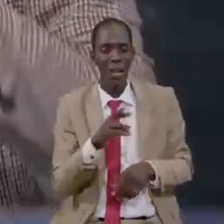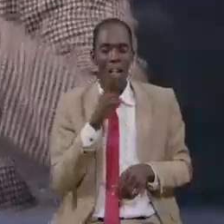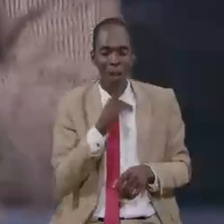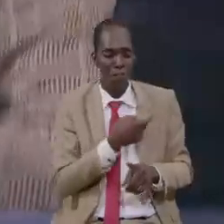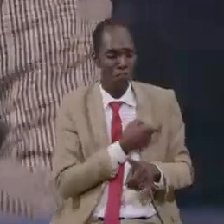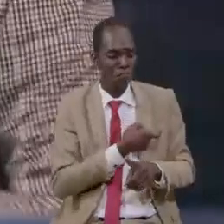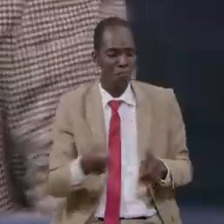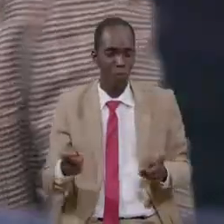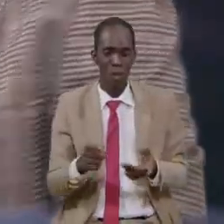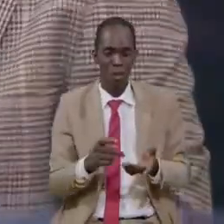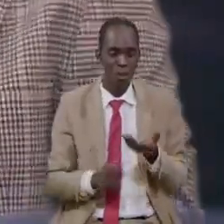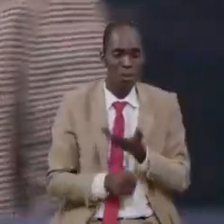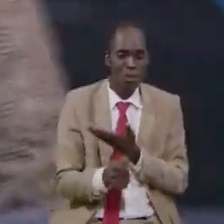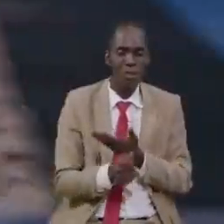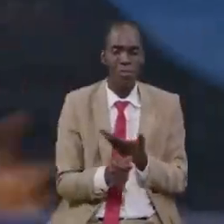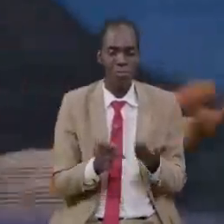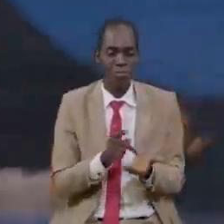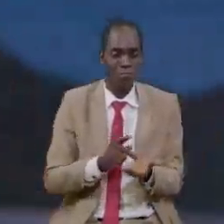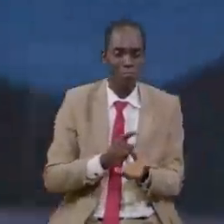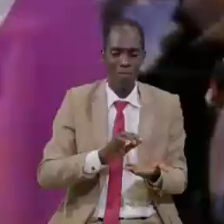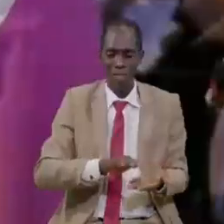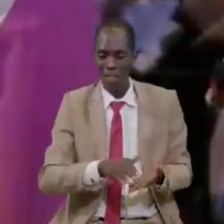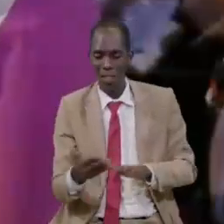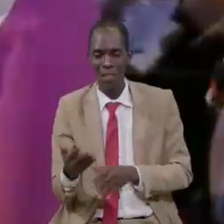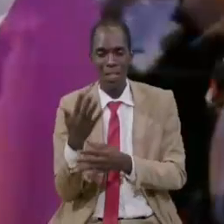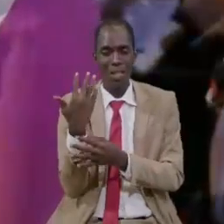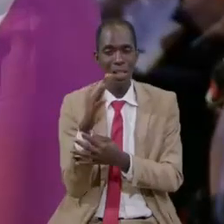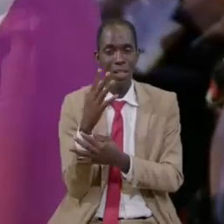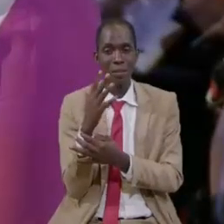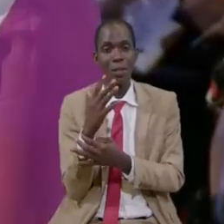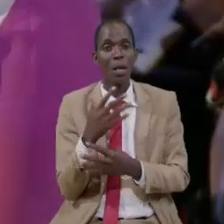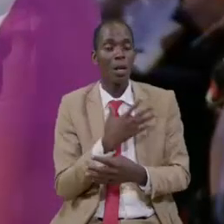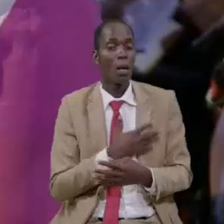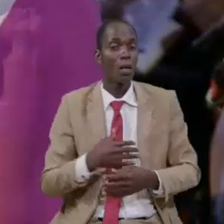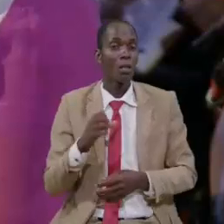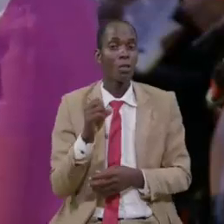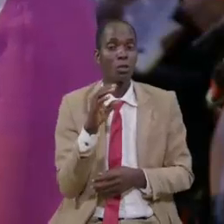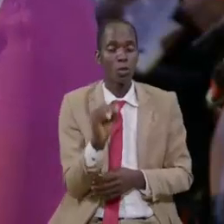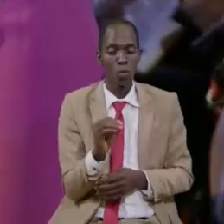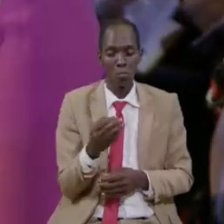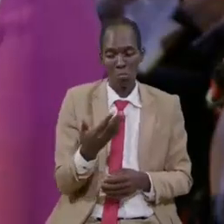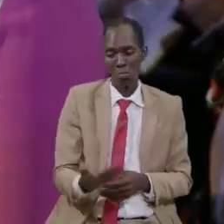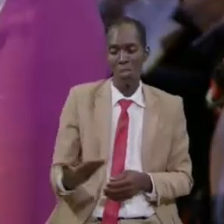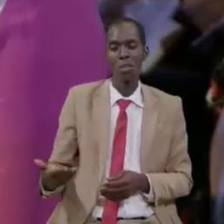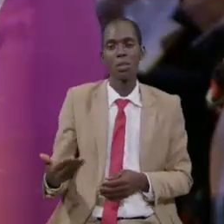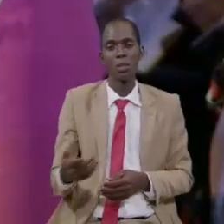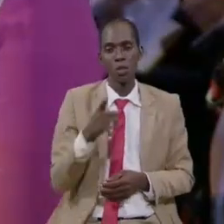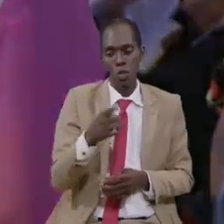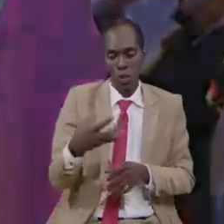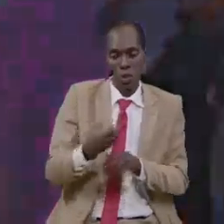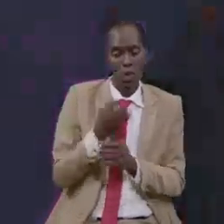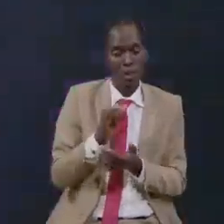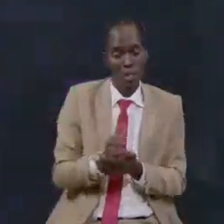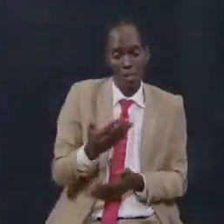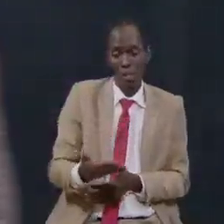dangerous, deadly leaves. And so, it's substance. And you take the substance, and you think you